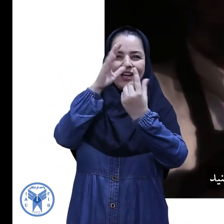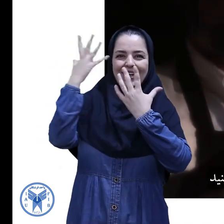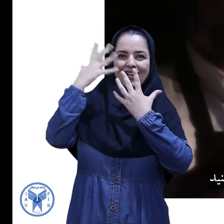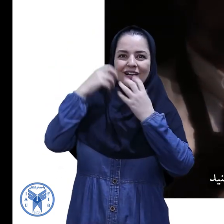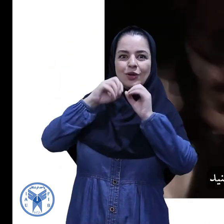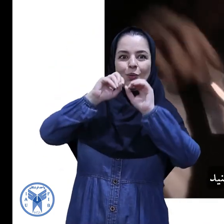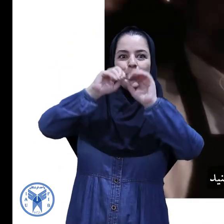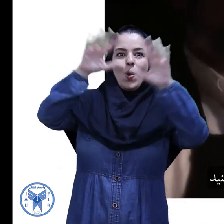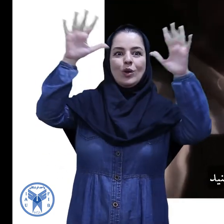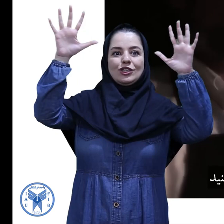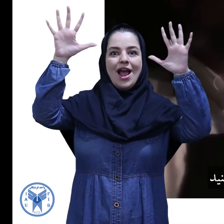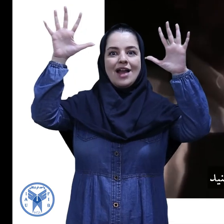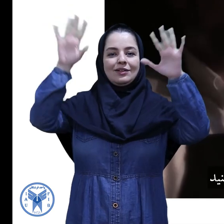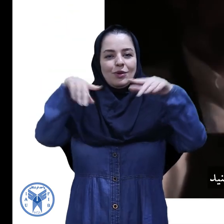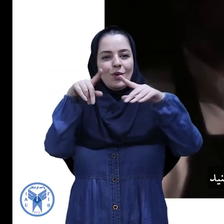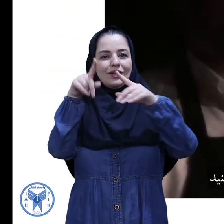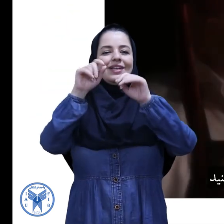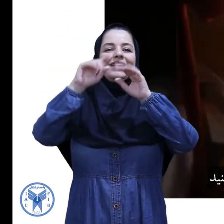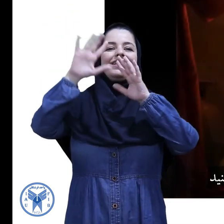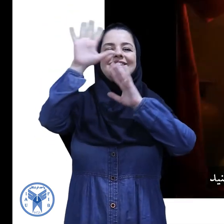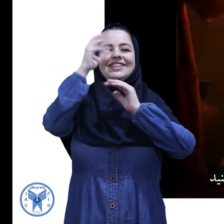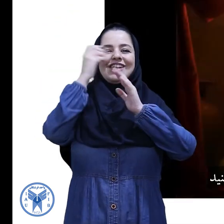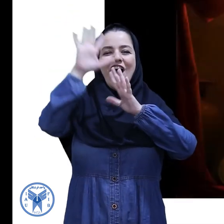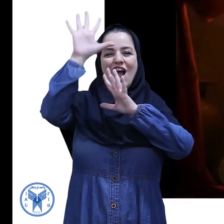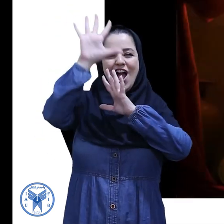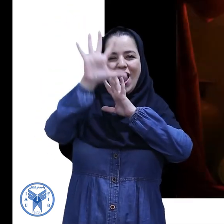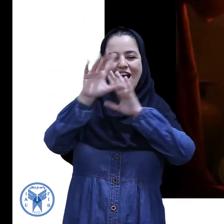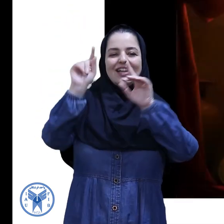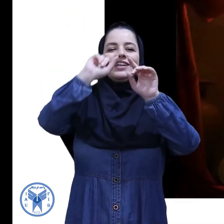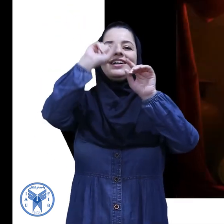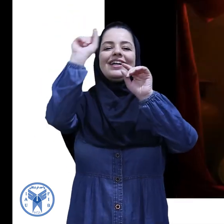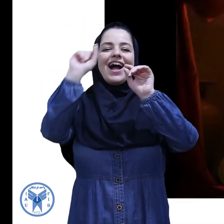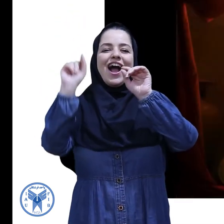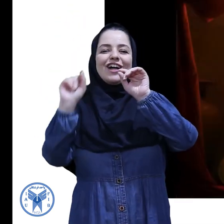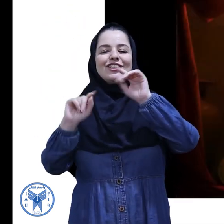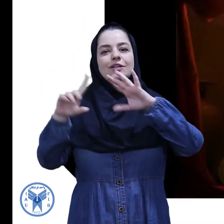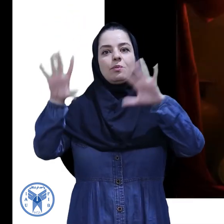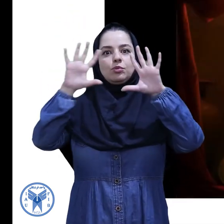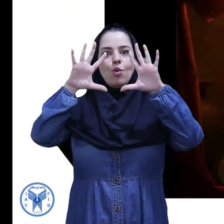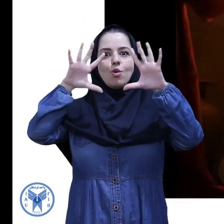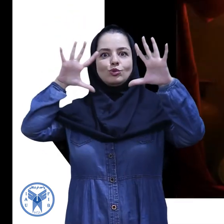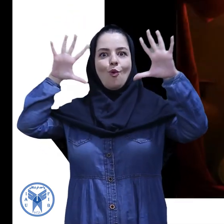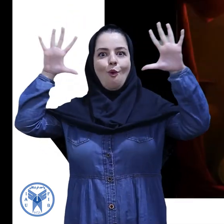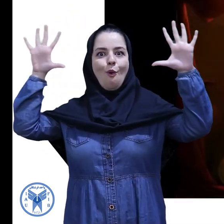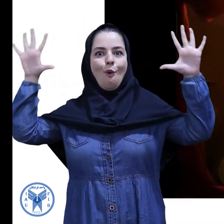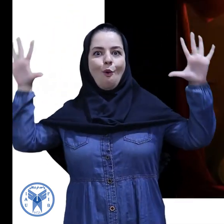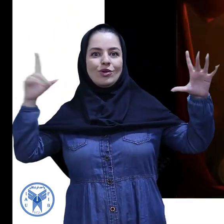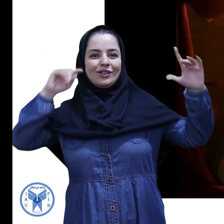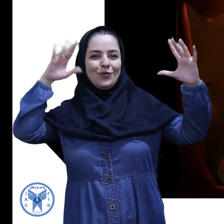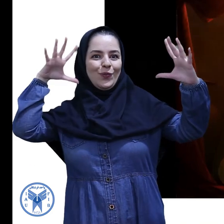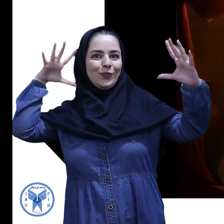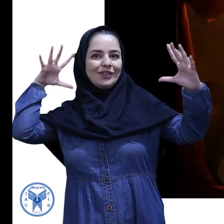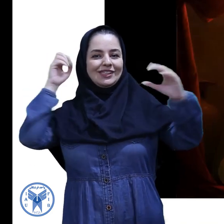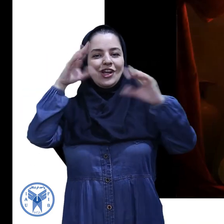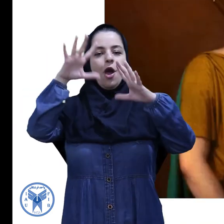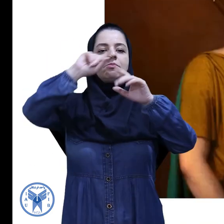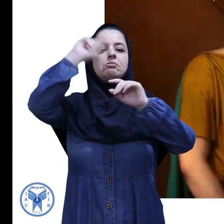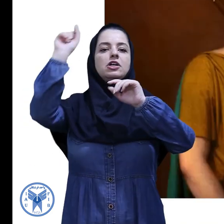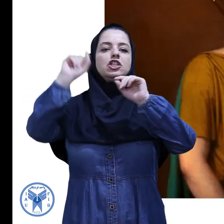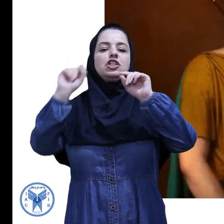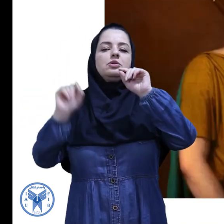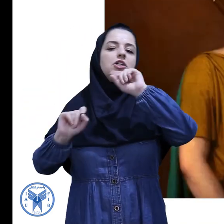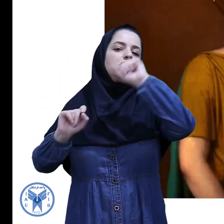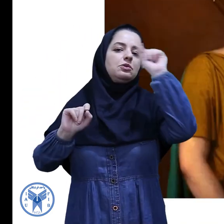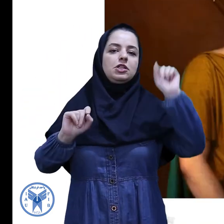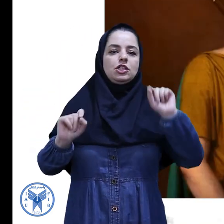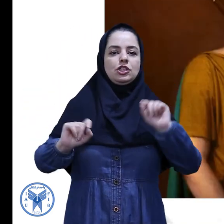room and you put a candle on one side of that person and it casts a shadow, it's a very big shadow. So the biggest problem is how do you take a